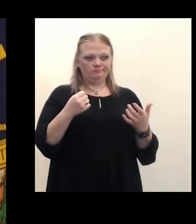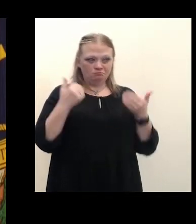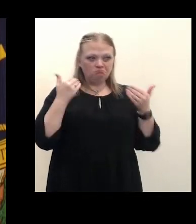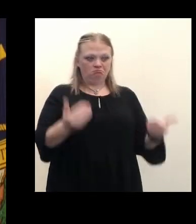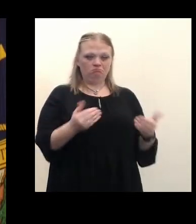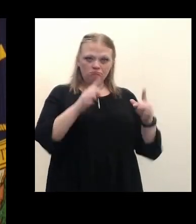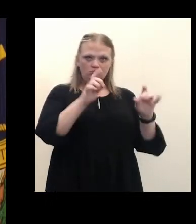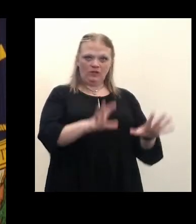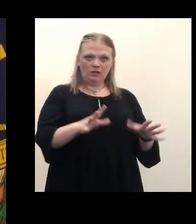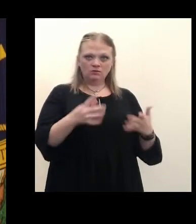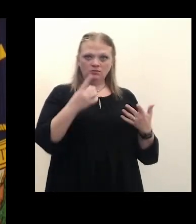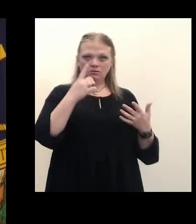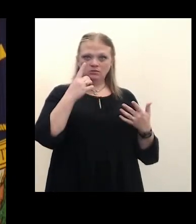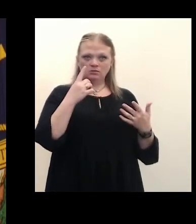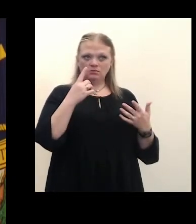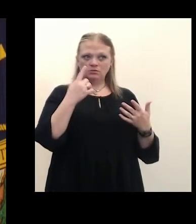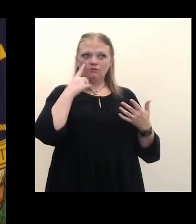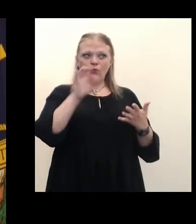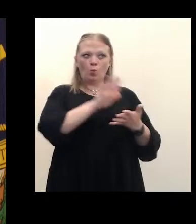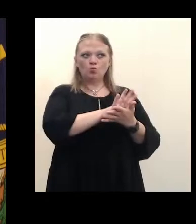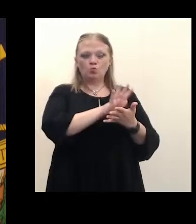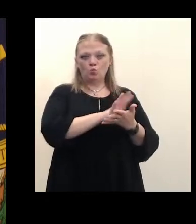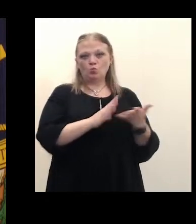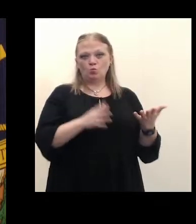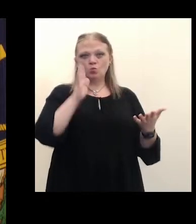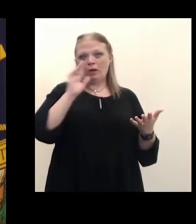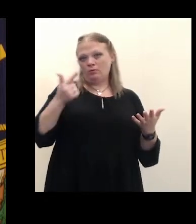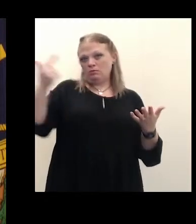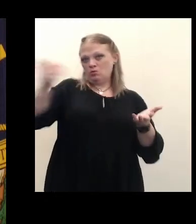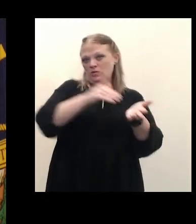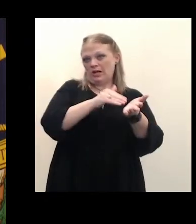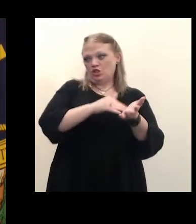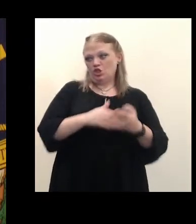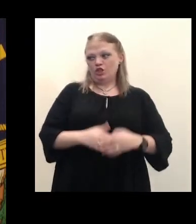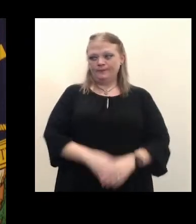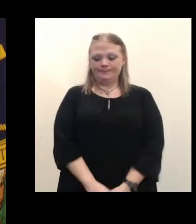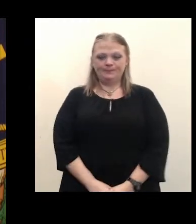for school settings. So I'll turn it over to Dr. Burstein.